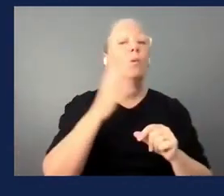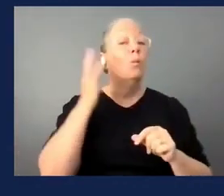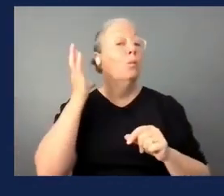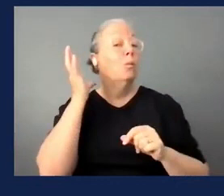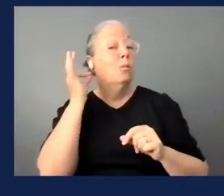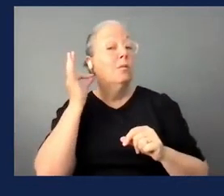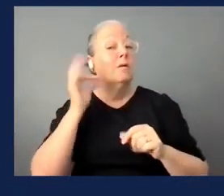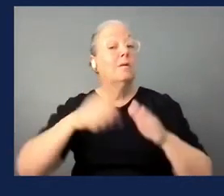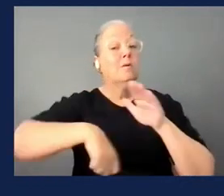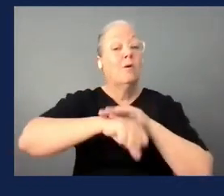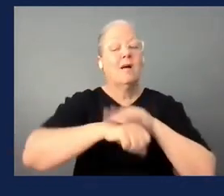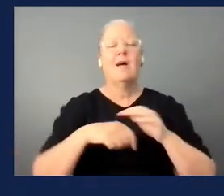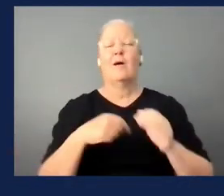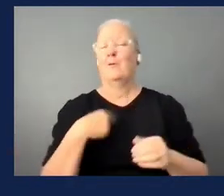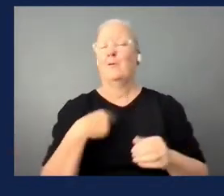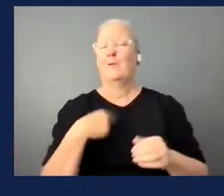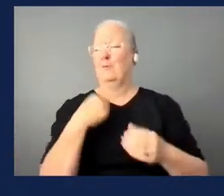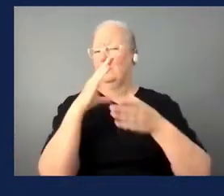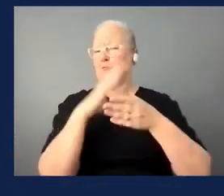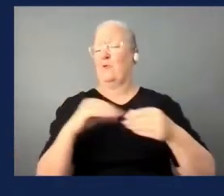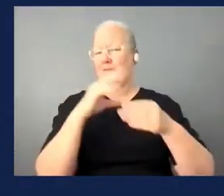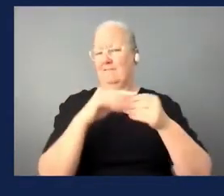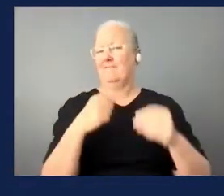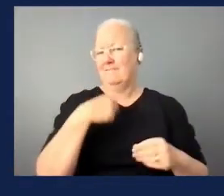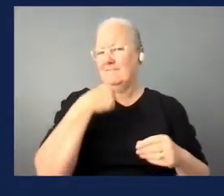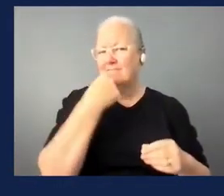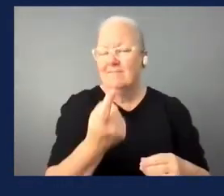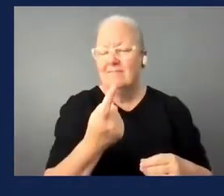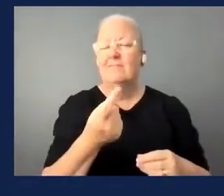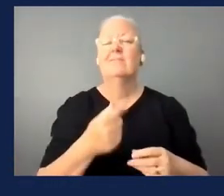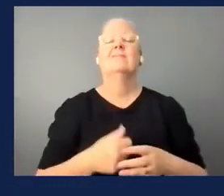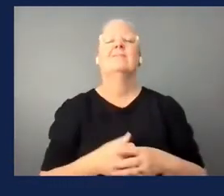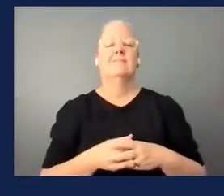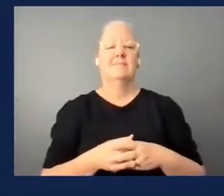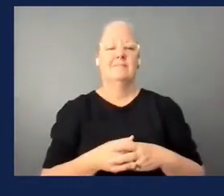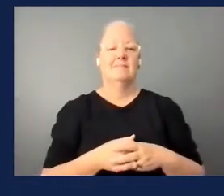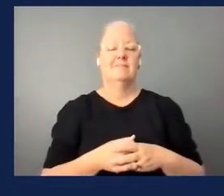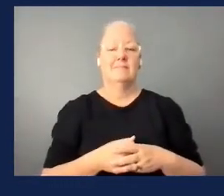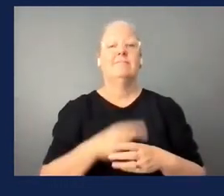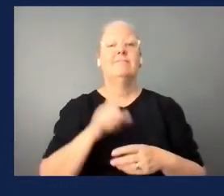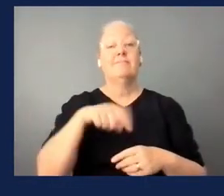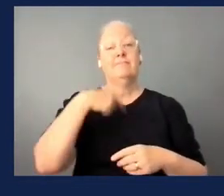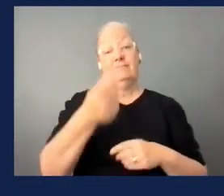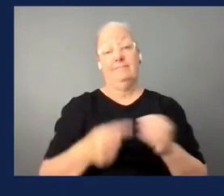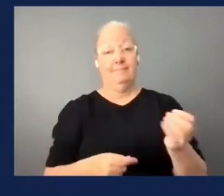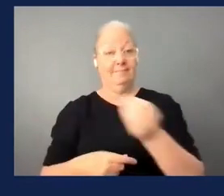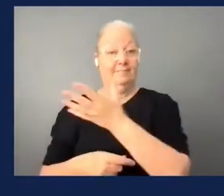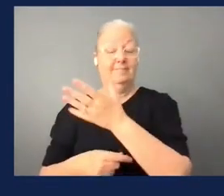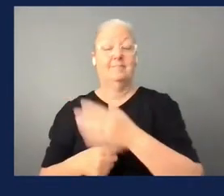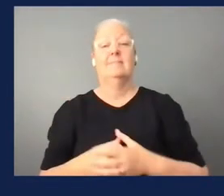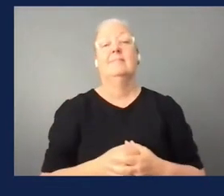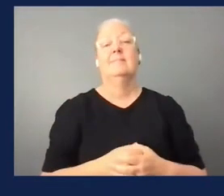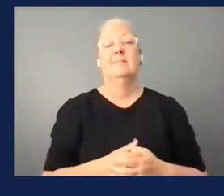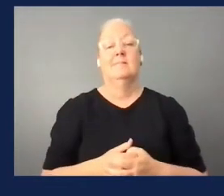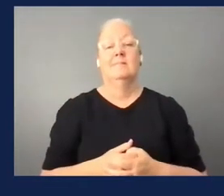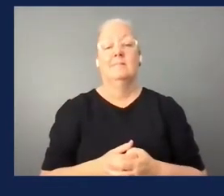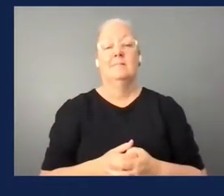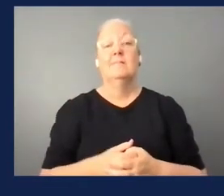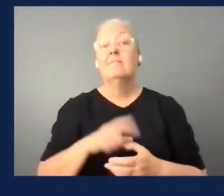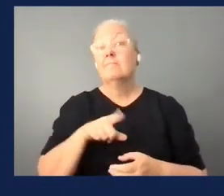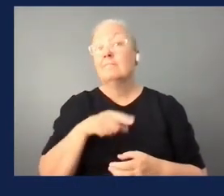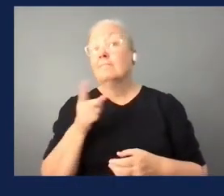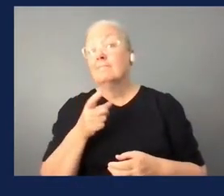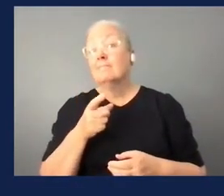but given the time, I will let that slide. If we can go to the next slide, please.